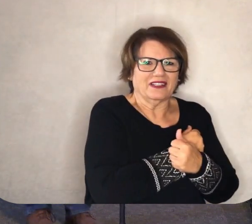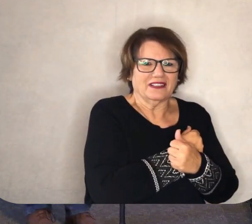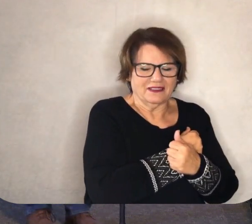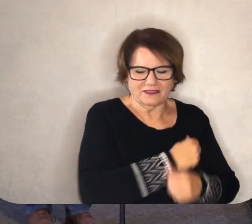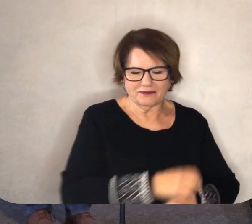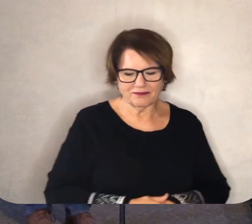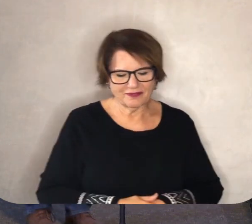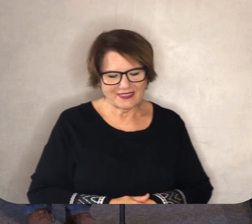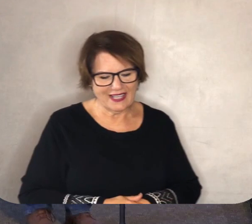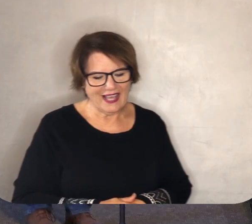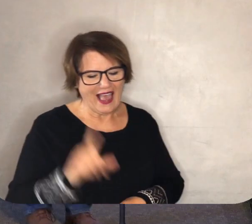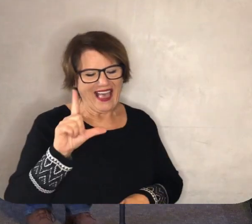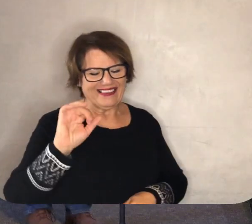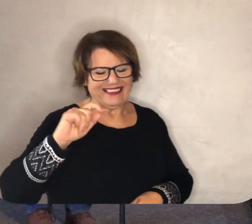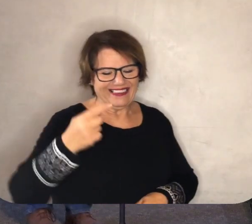with.